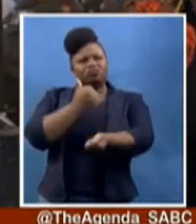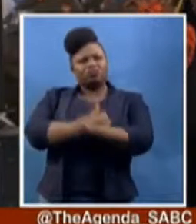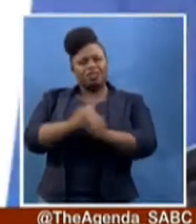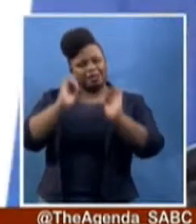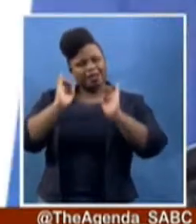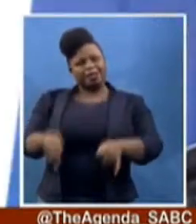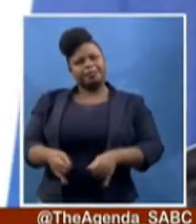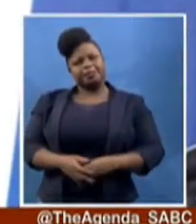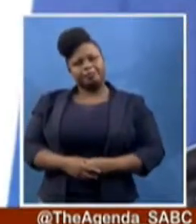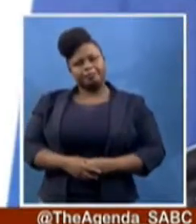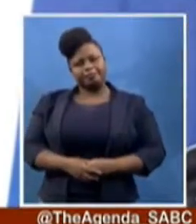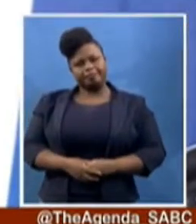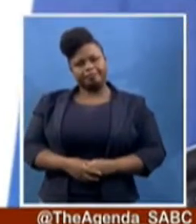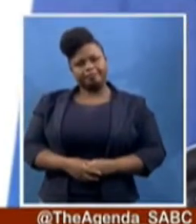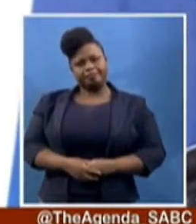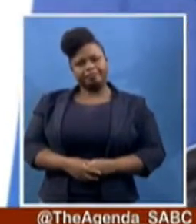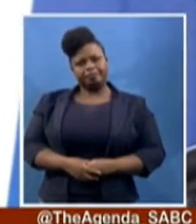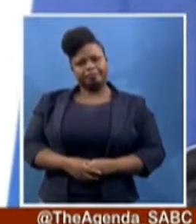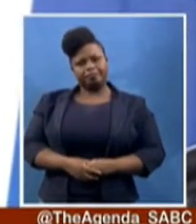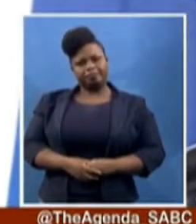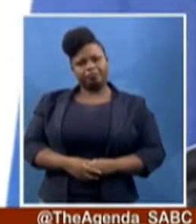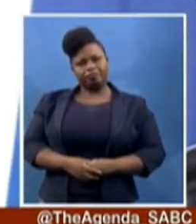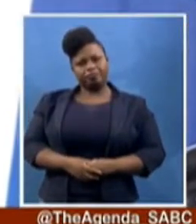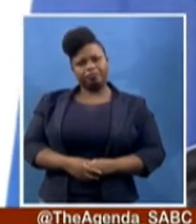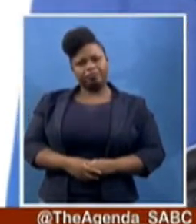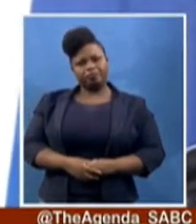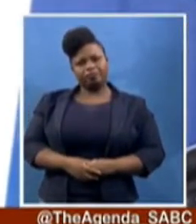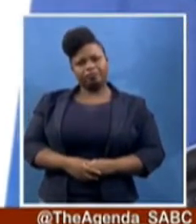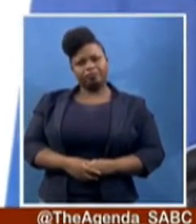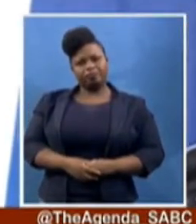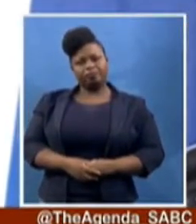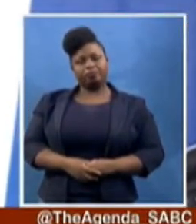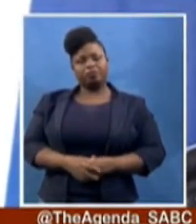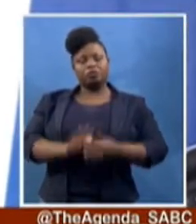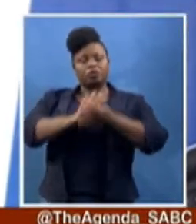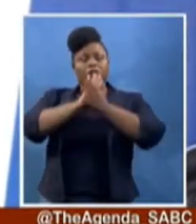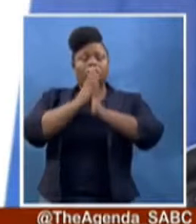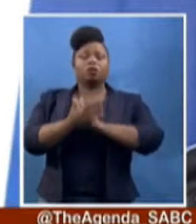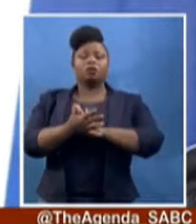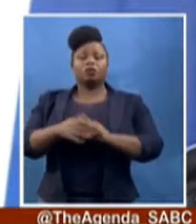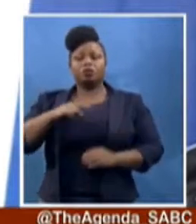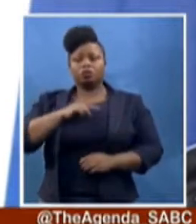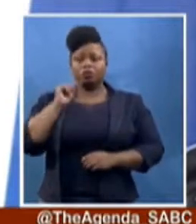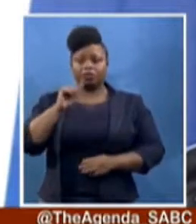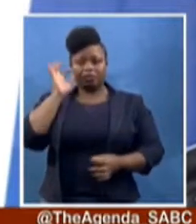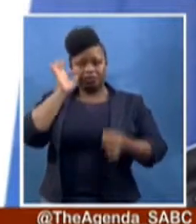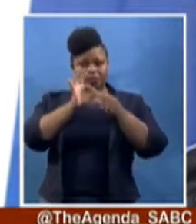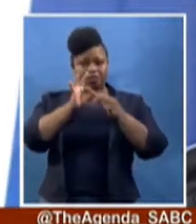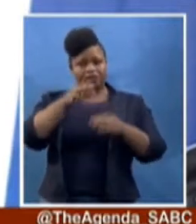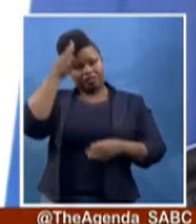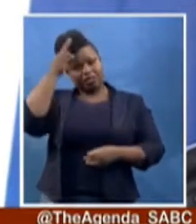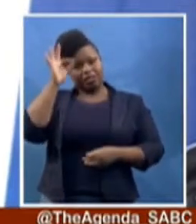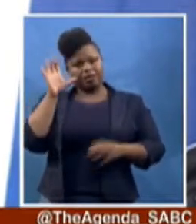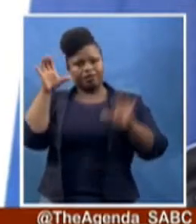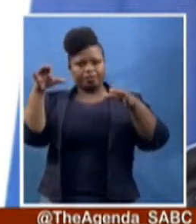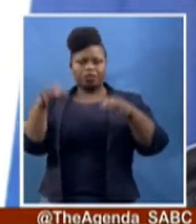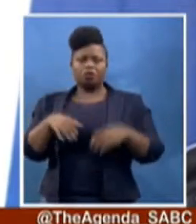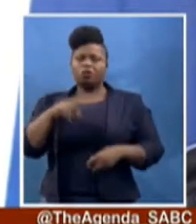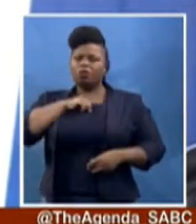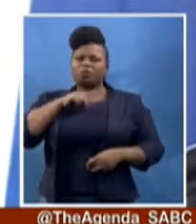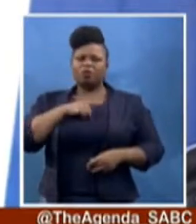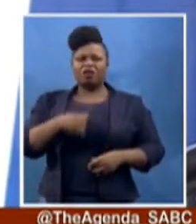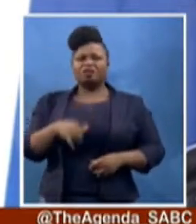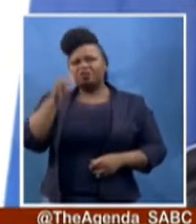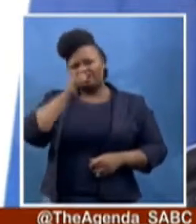The destruction of corruption, particularly in government, and crime against women and children, we are committed to